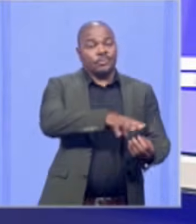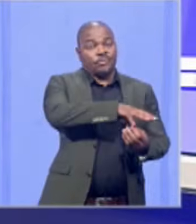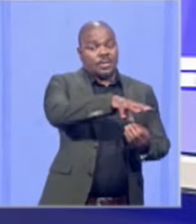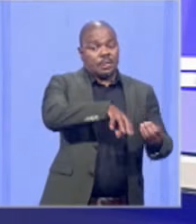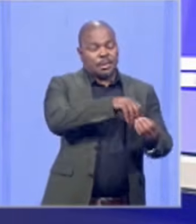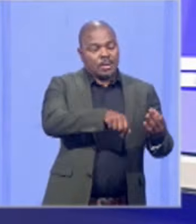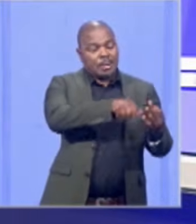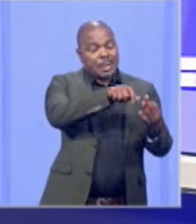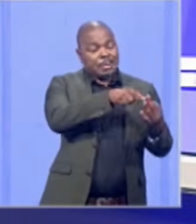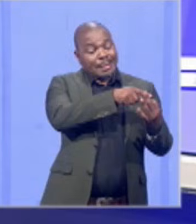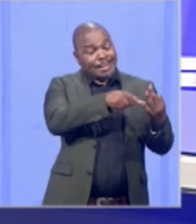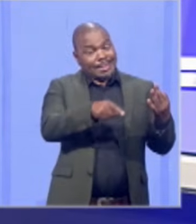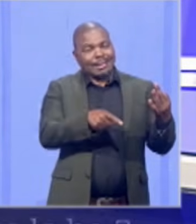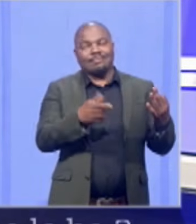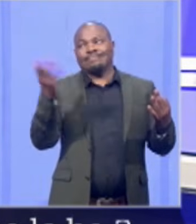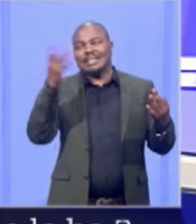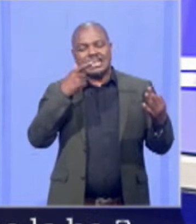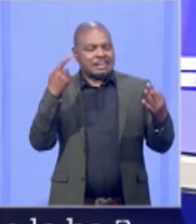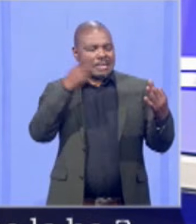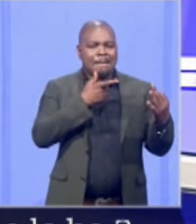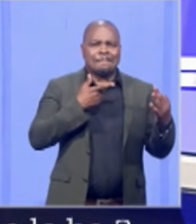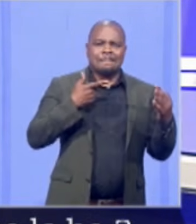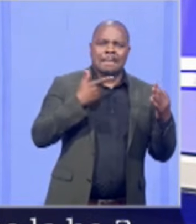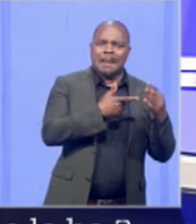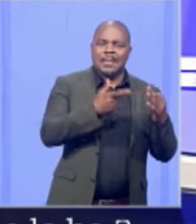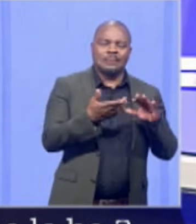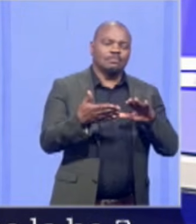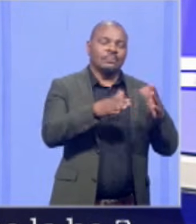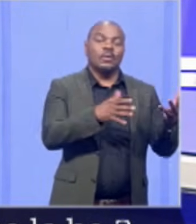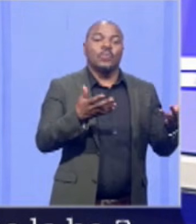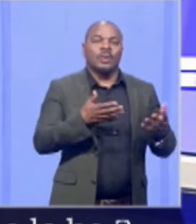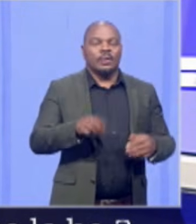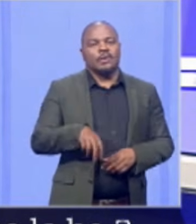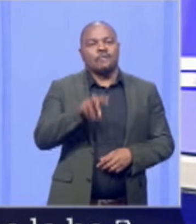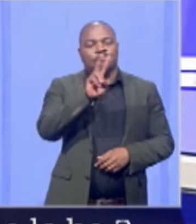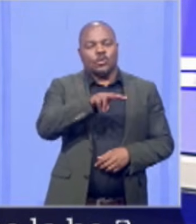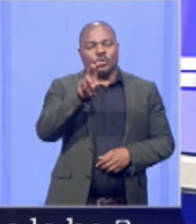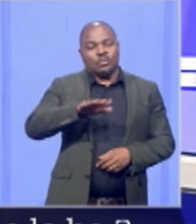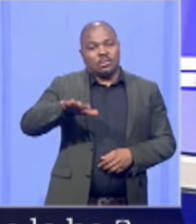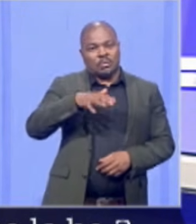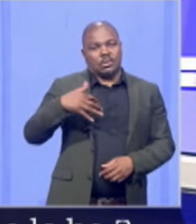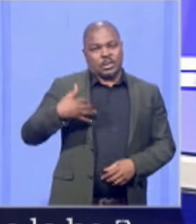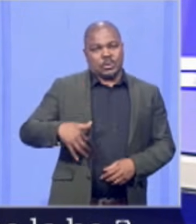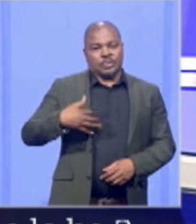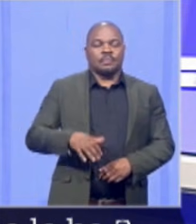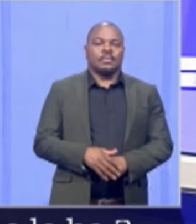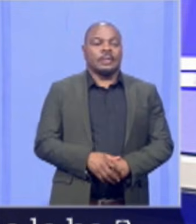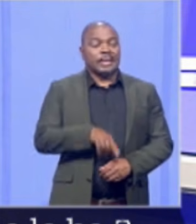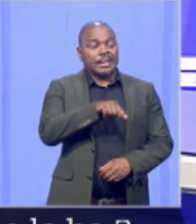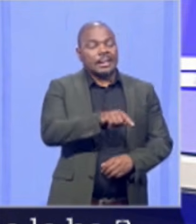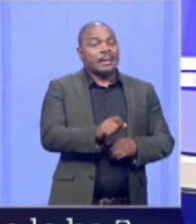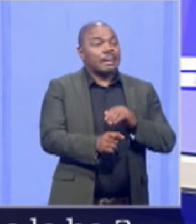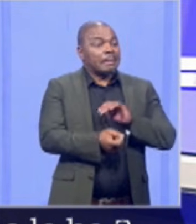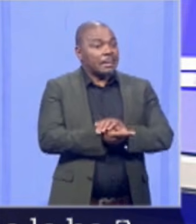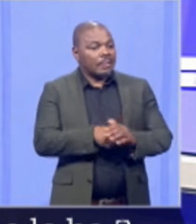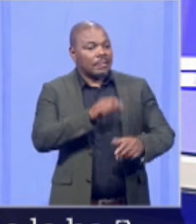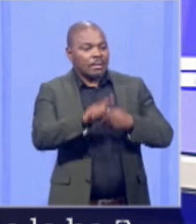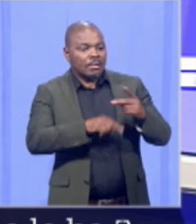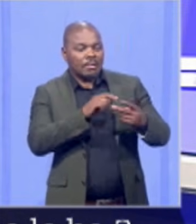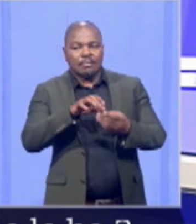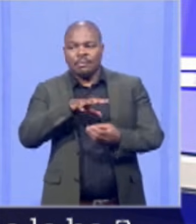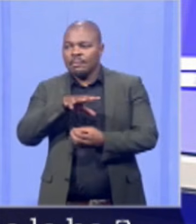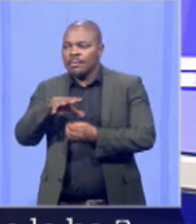Ditokololo di le tharo tsa lelapa di thuntshitswe le go bolawa kwa Vosloorus kwa Ekurhuleni. Tiragalo eno e tlogetse ditsala